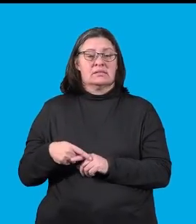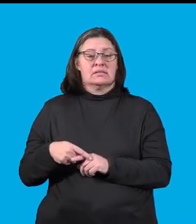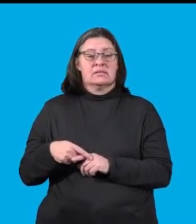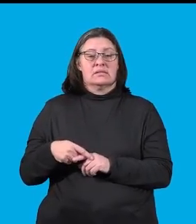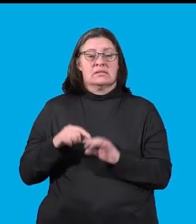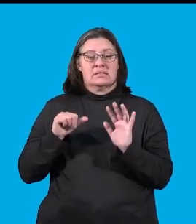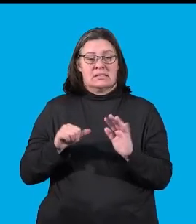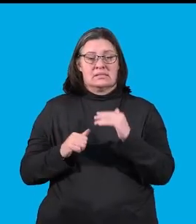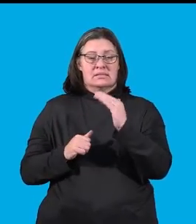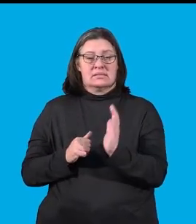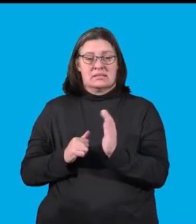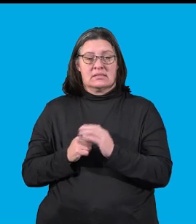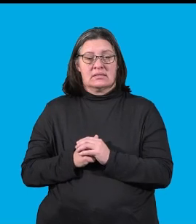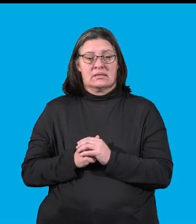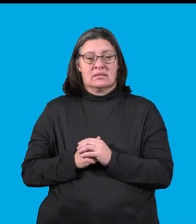plus B